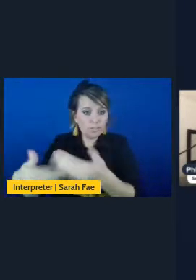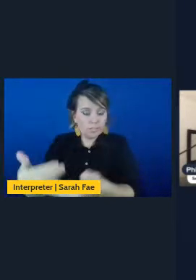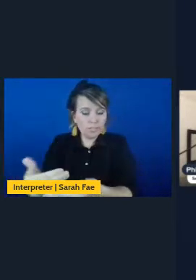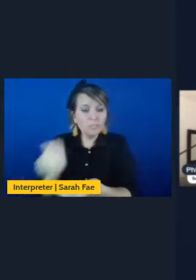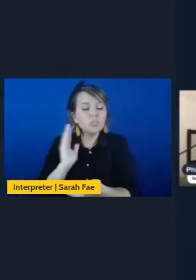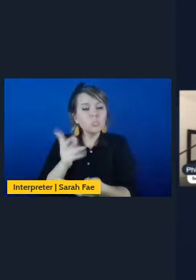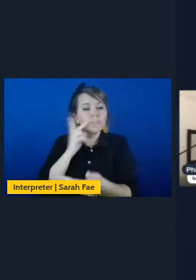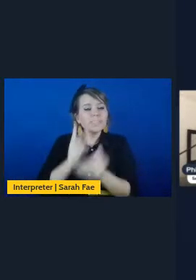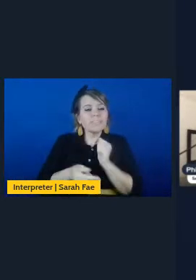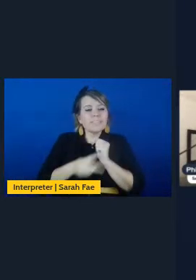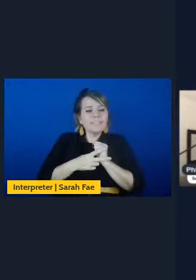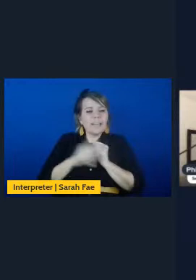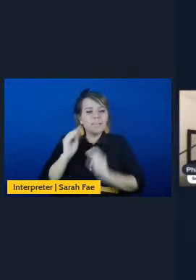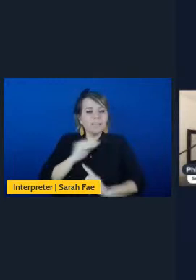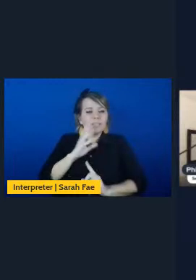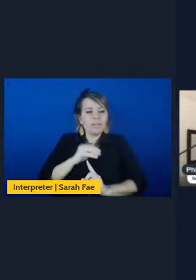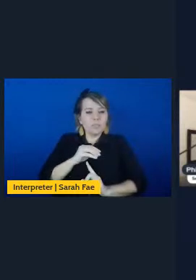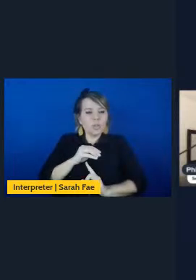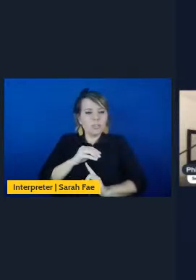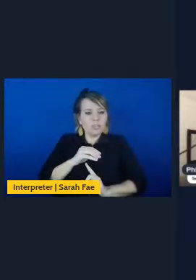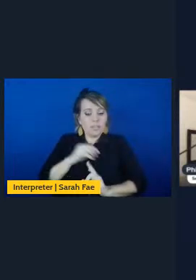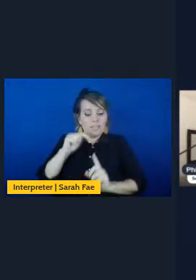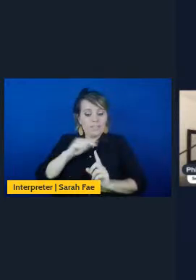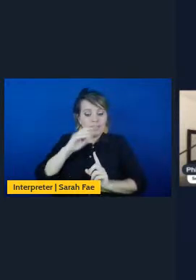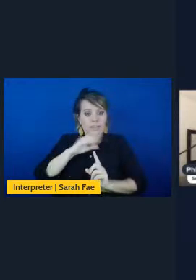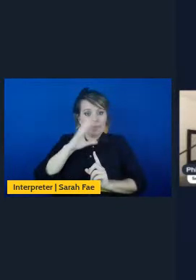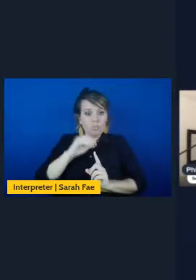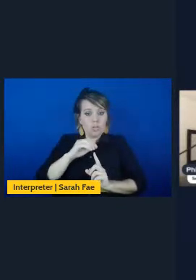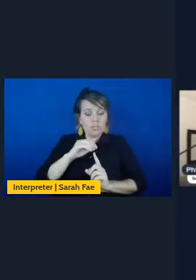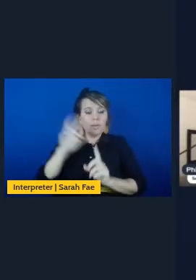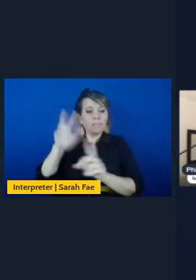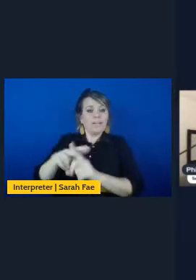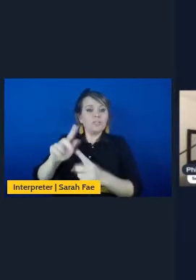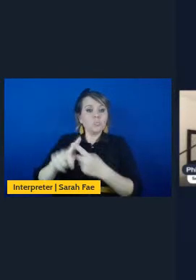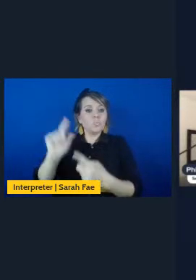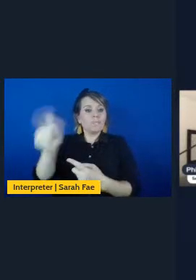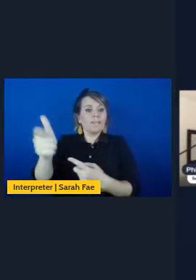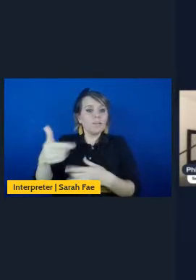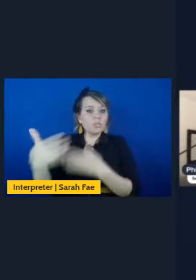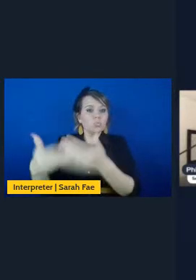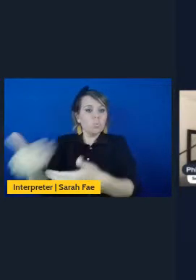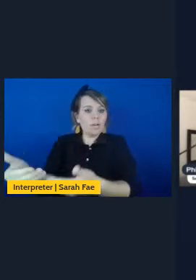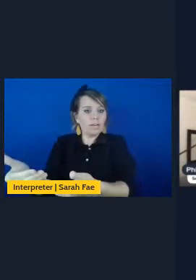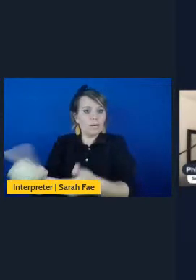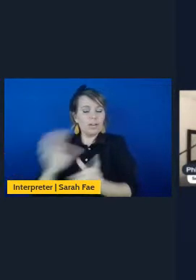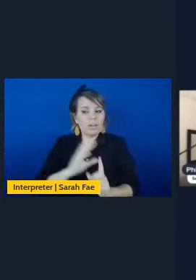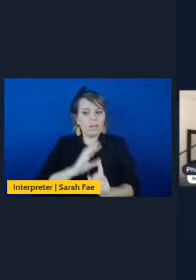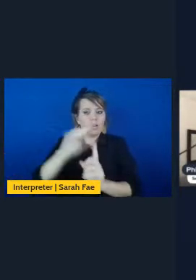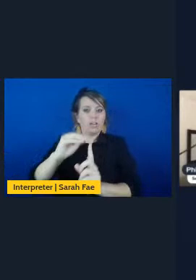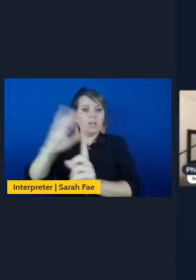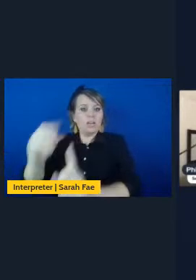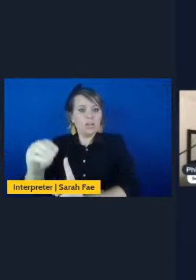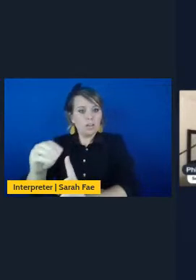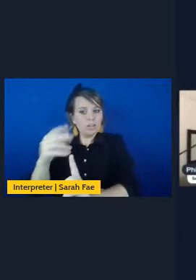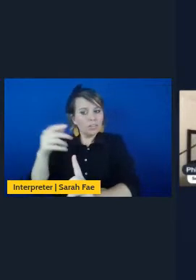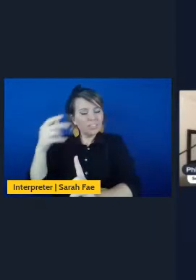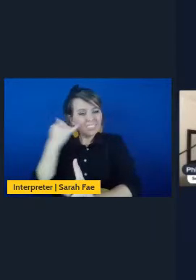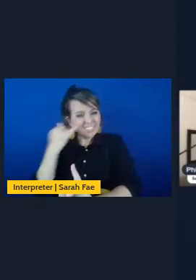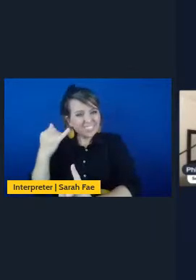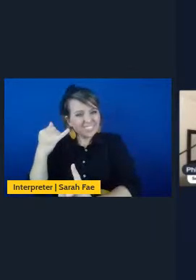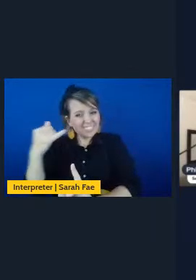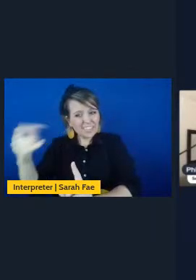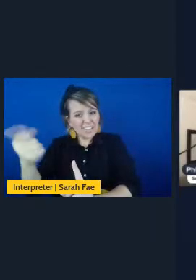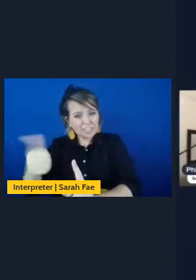On subsequent runs, the snapshot is used to check and see if there's been any changes in your test cases, in your